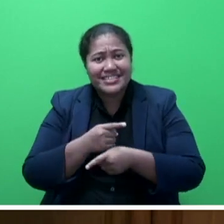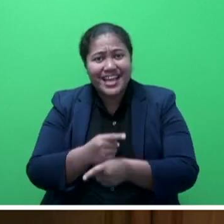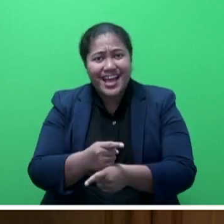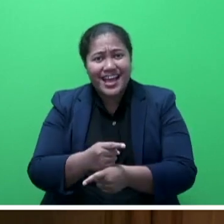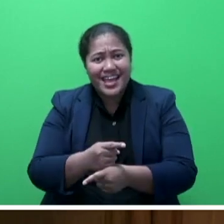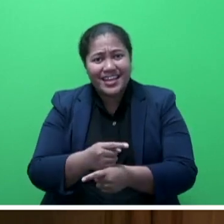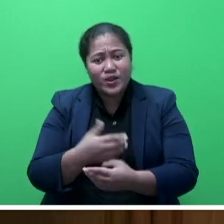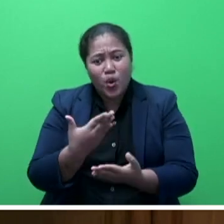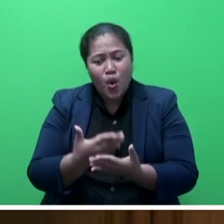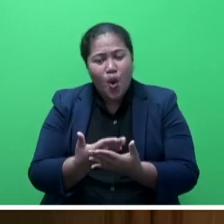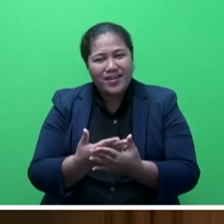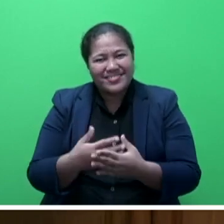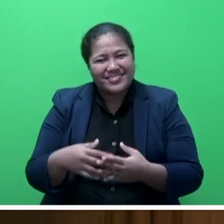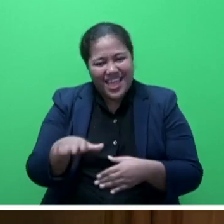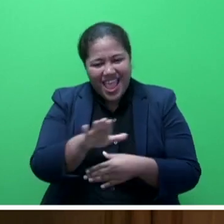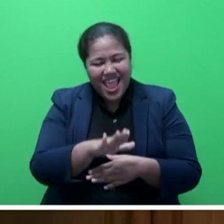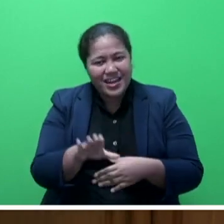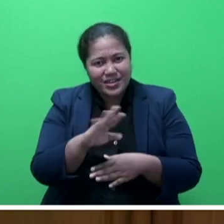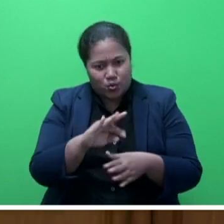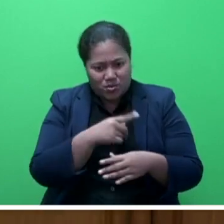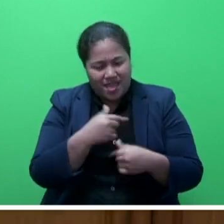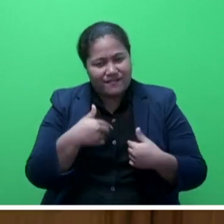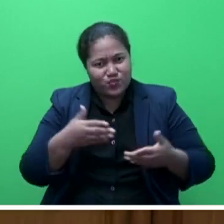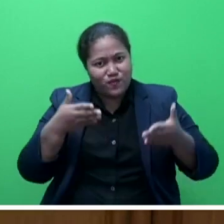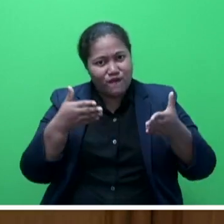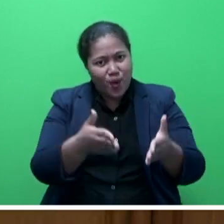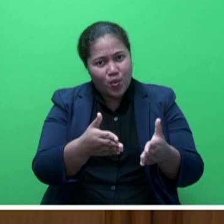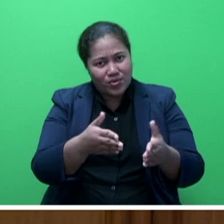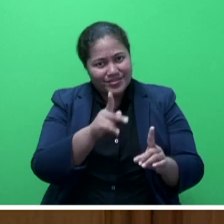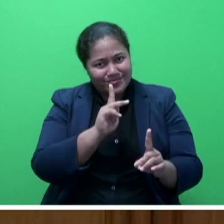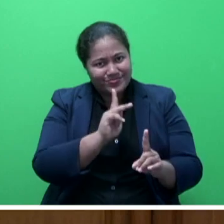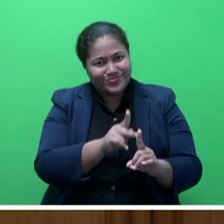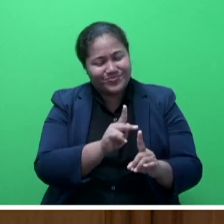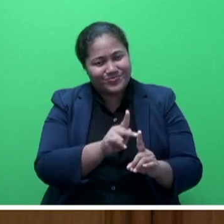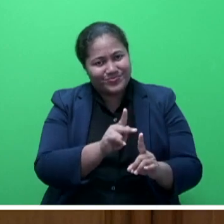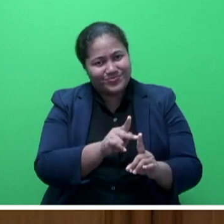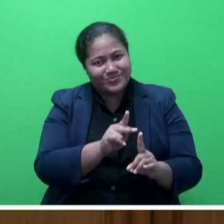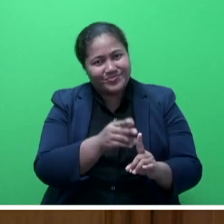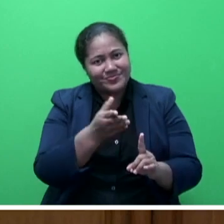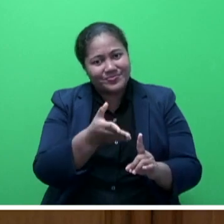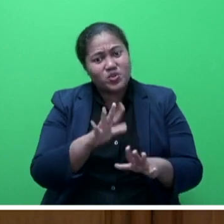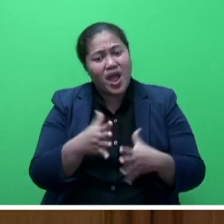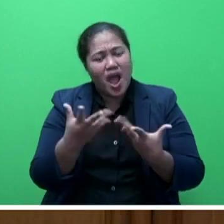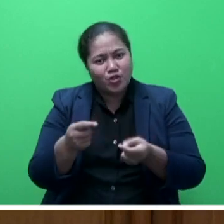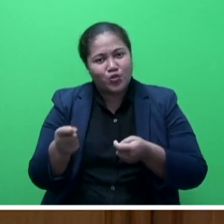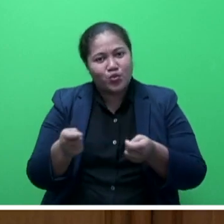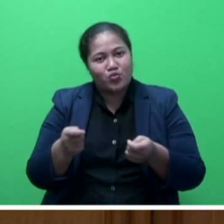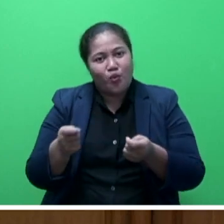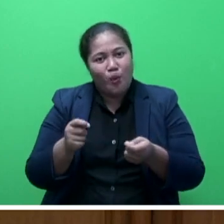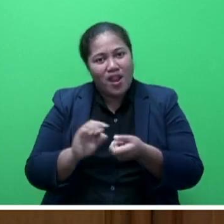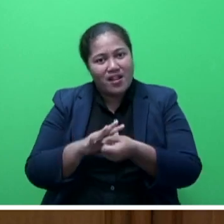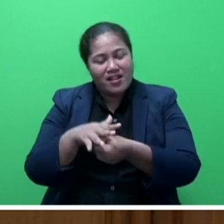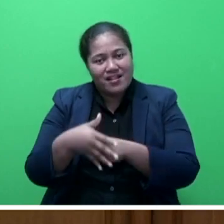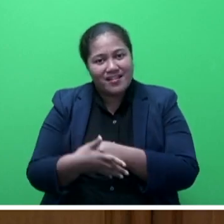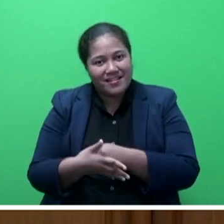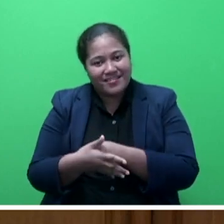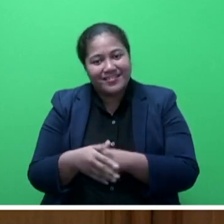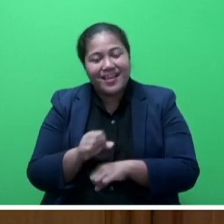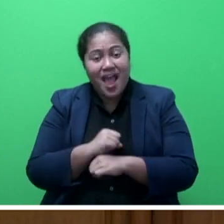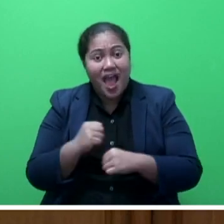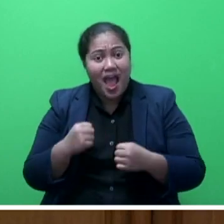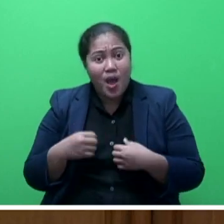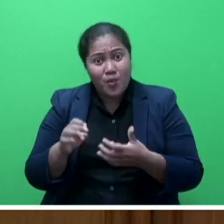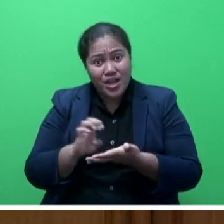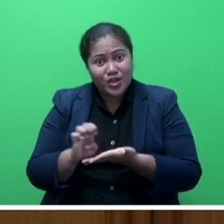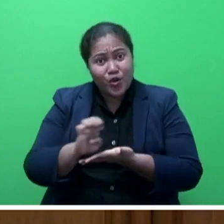of priority that include our containment of COVID-19, our economy's